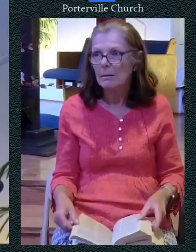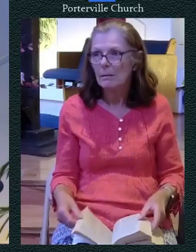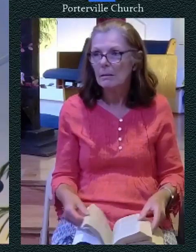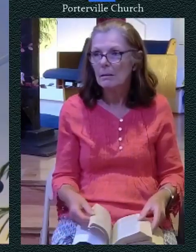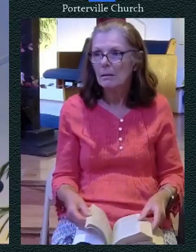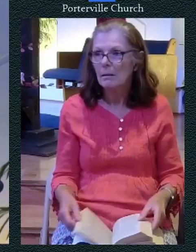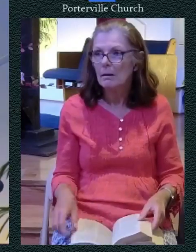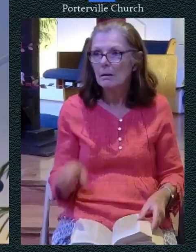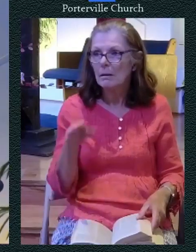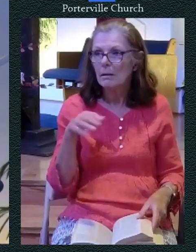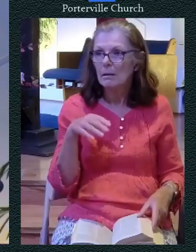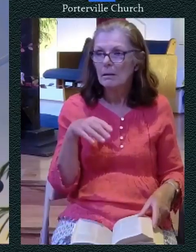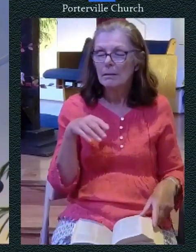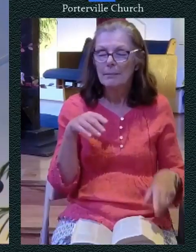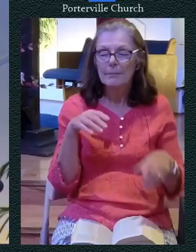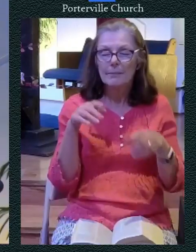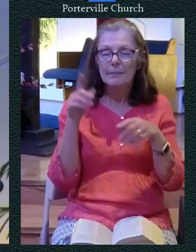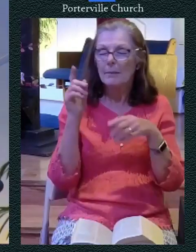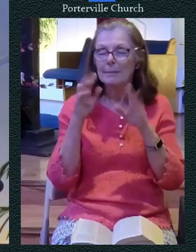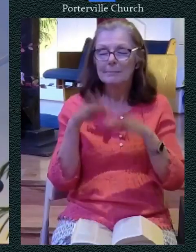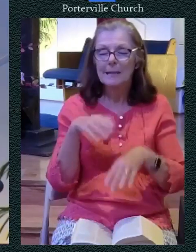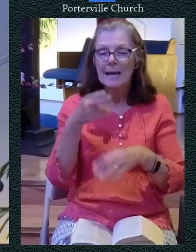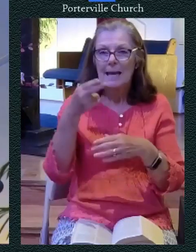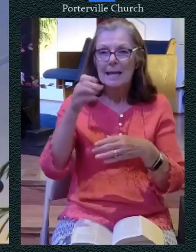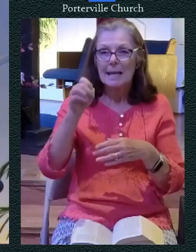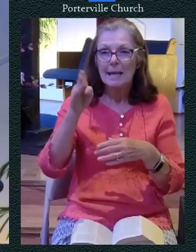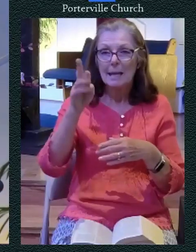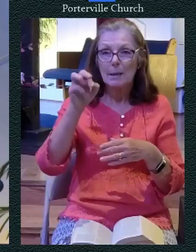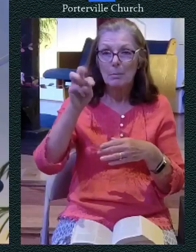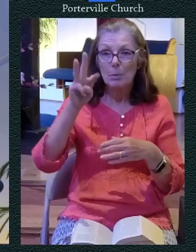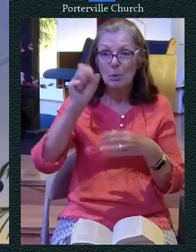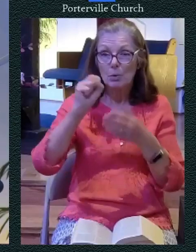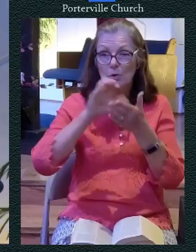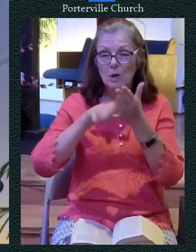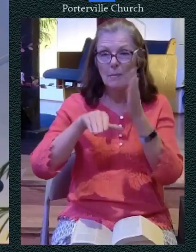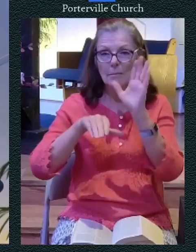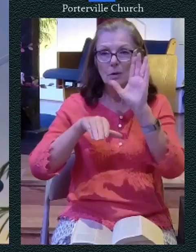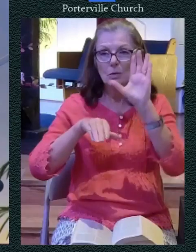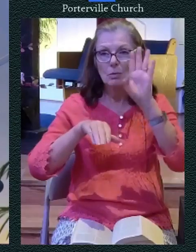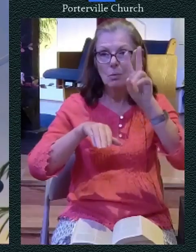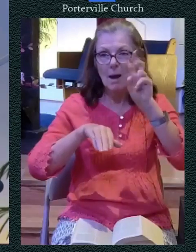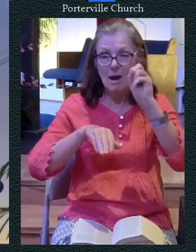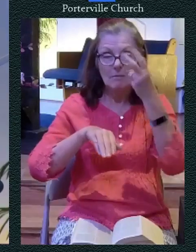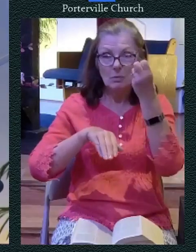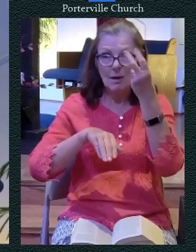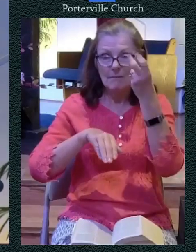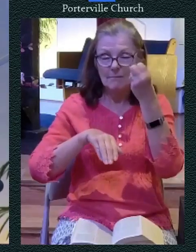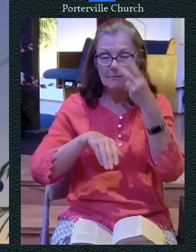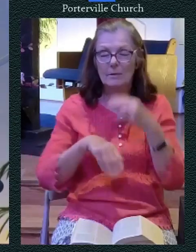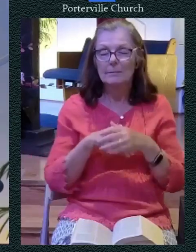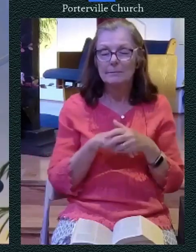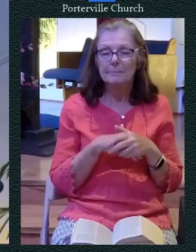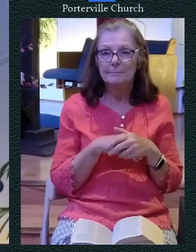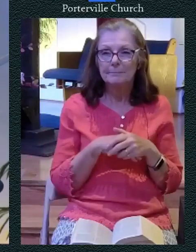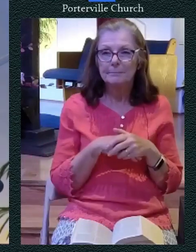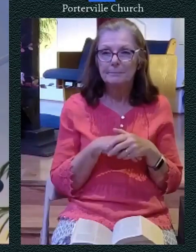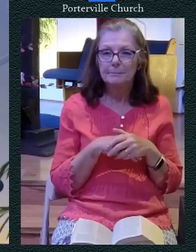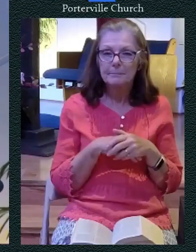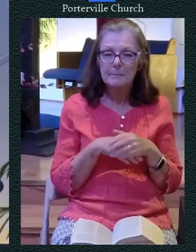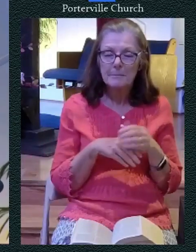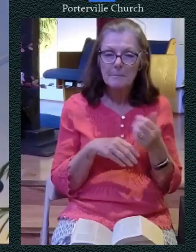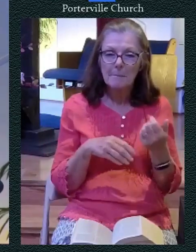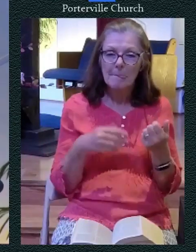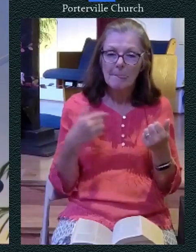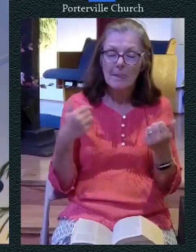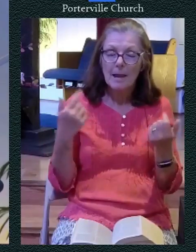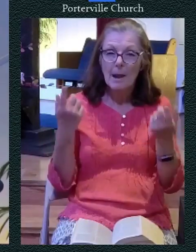He talks about discipline and how we should not regard lightly the discipline of the Lord, nor faint when we're reproved by Him. This